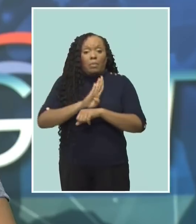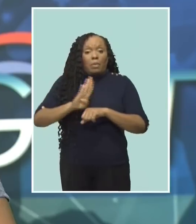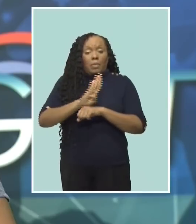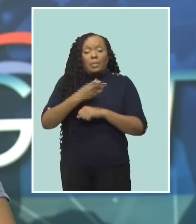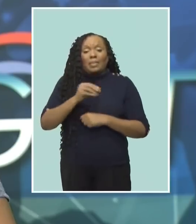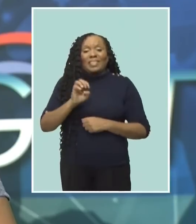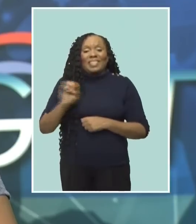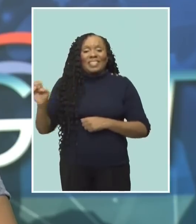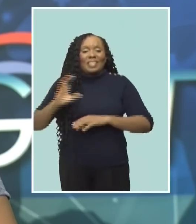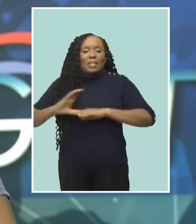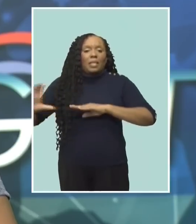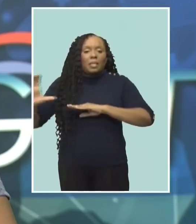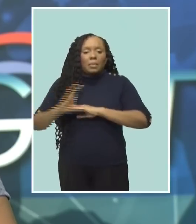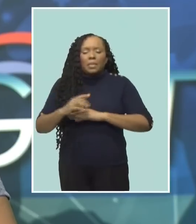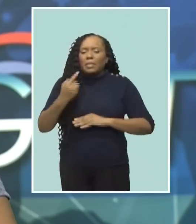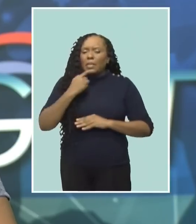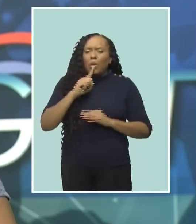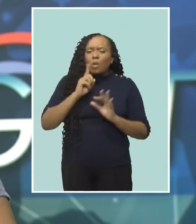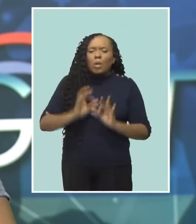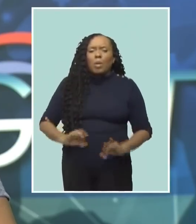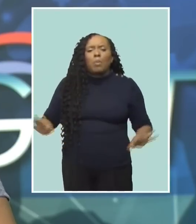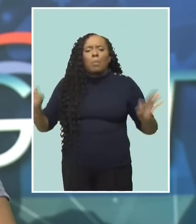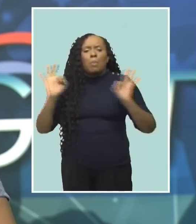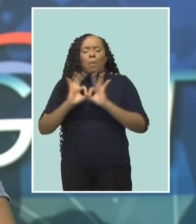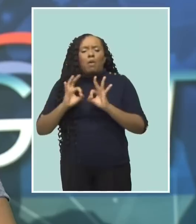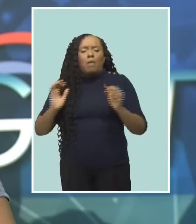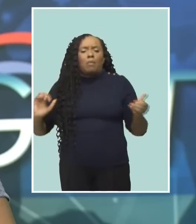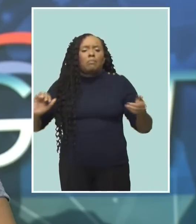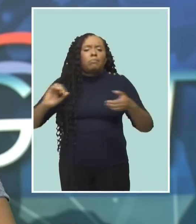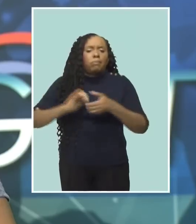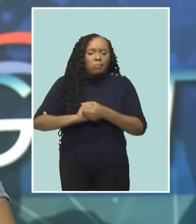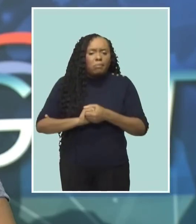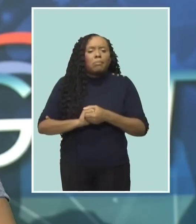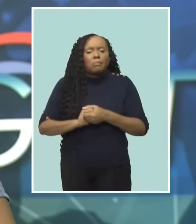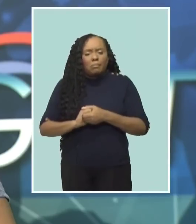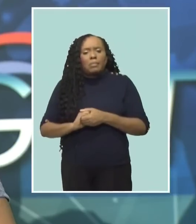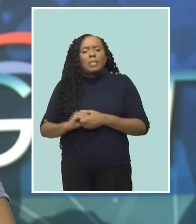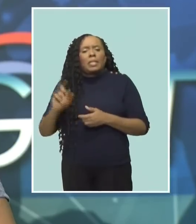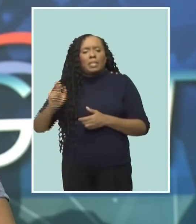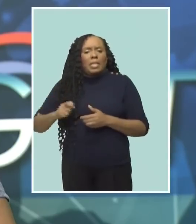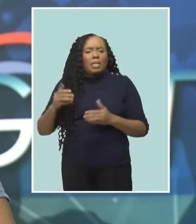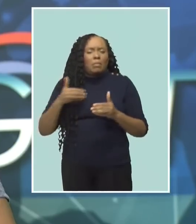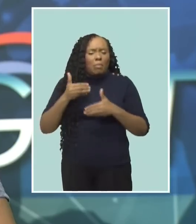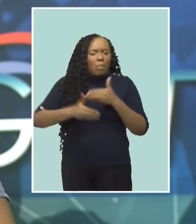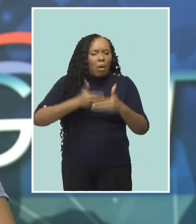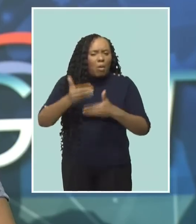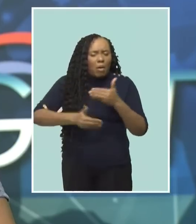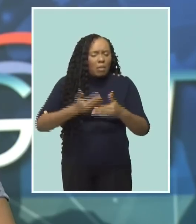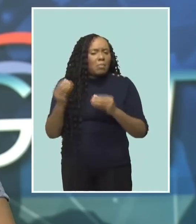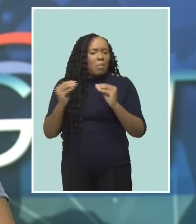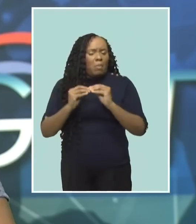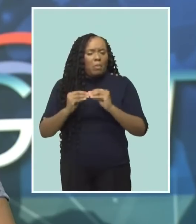Simon Springett, stressed the importance of partnerships as he reflected on the progress made.